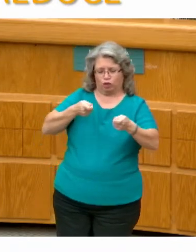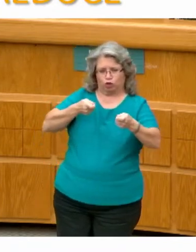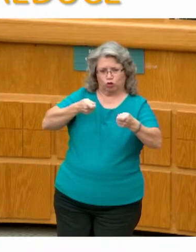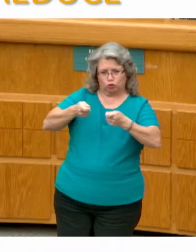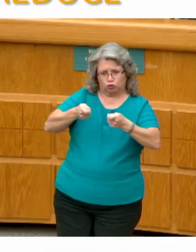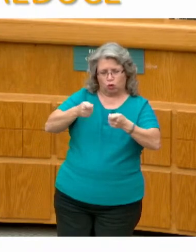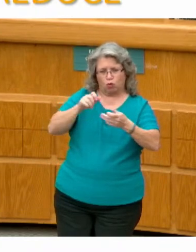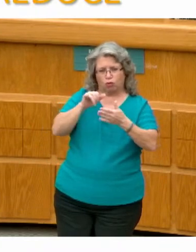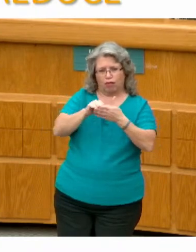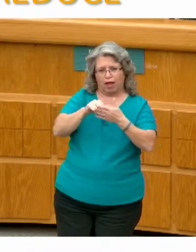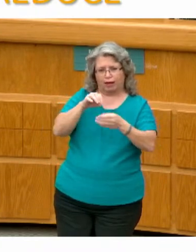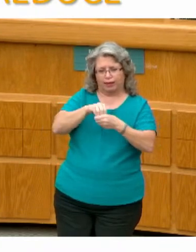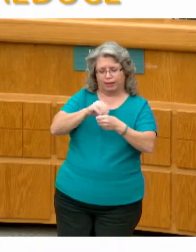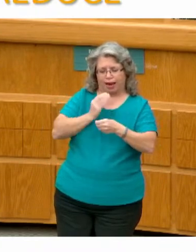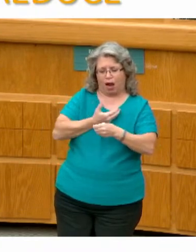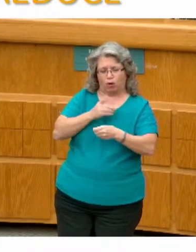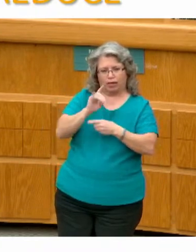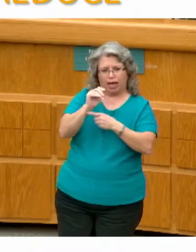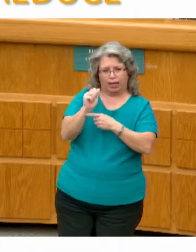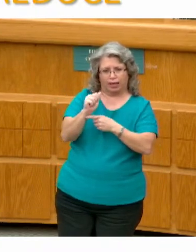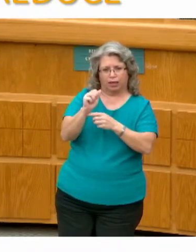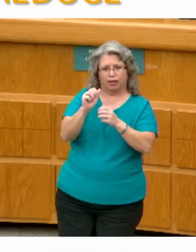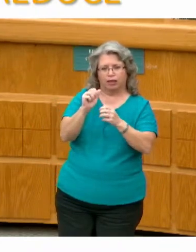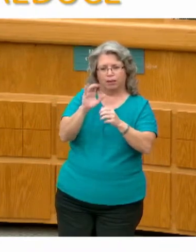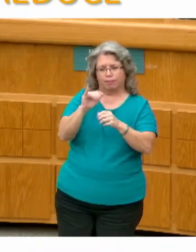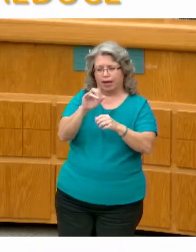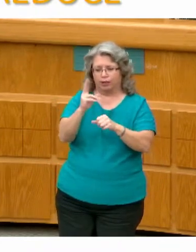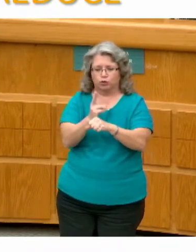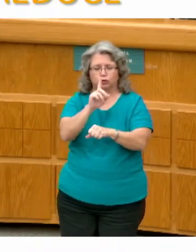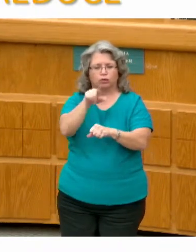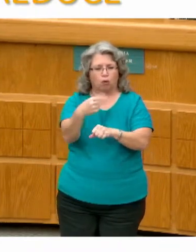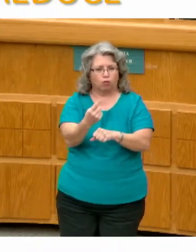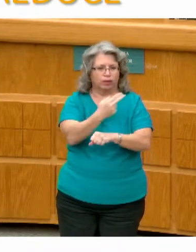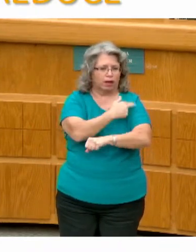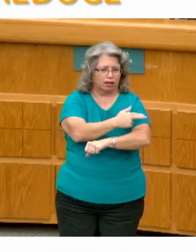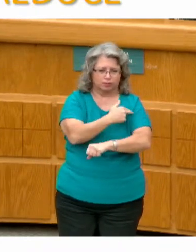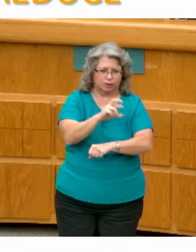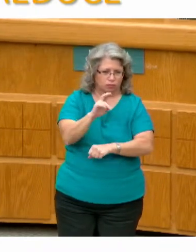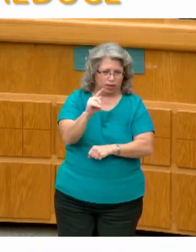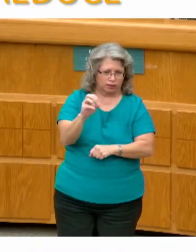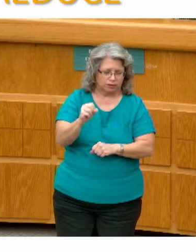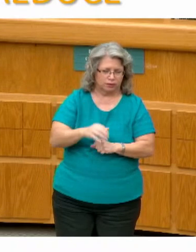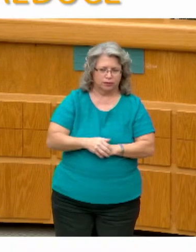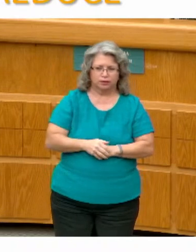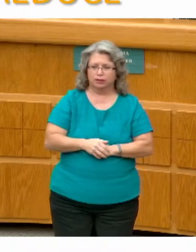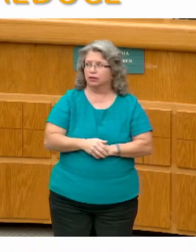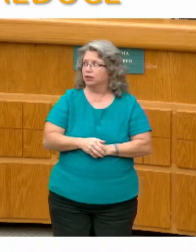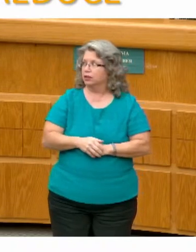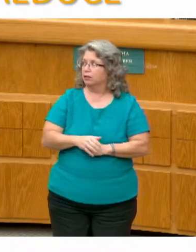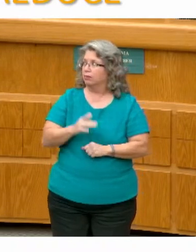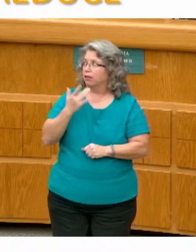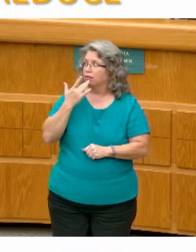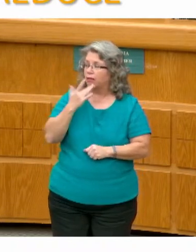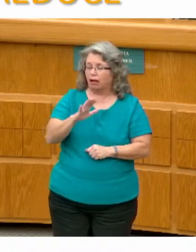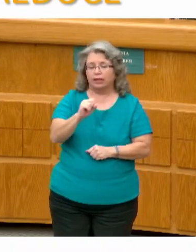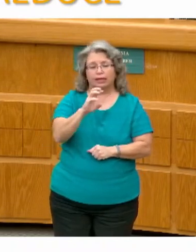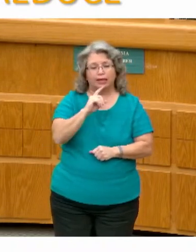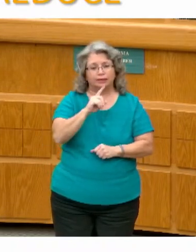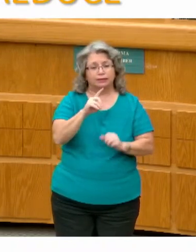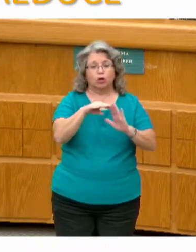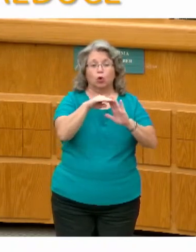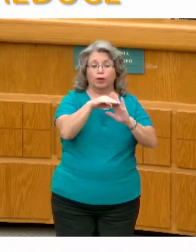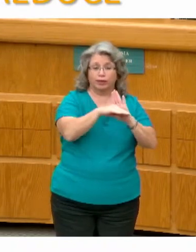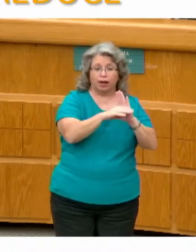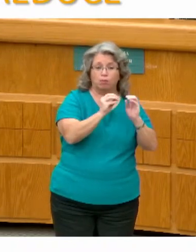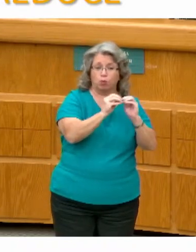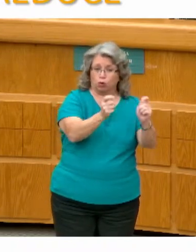hospitalization rates and things like that. So in the end, we got the peak about right. Luckily, their cases are going down more quickly, and we expect